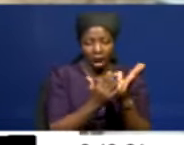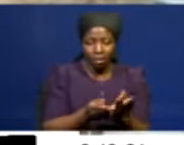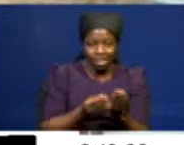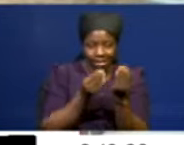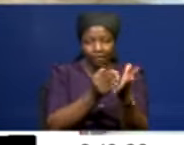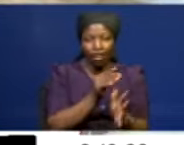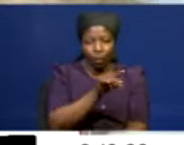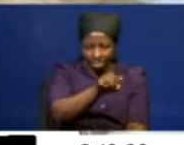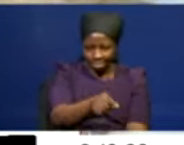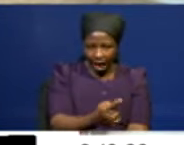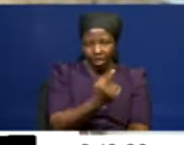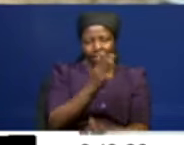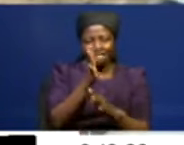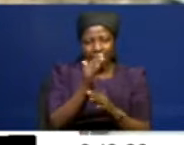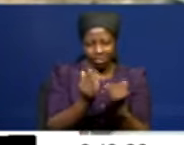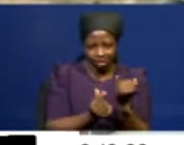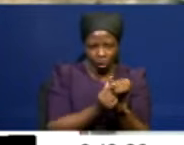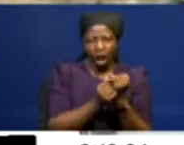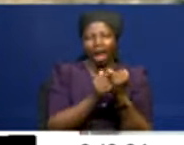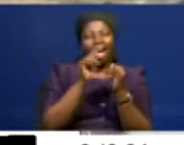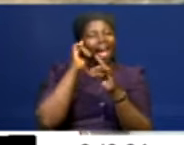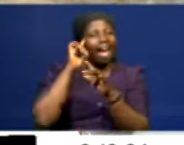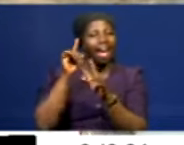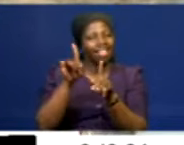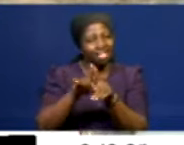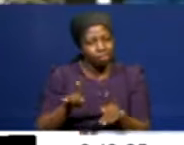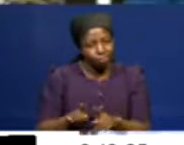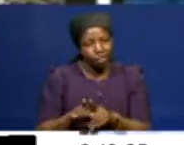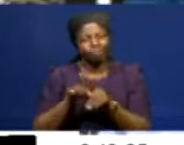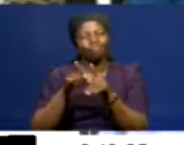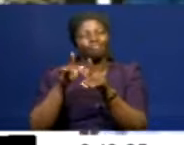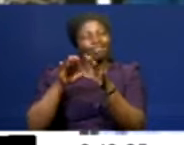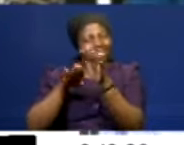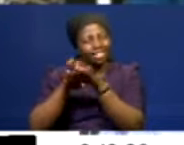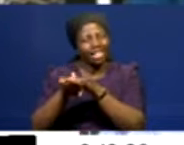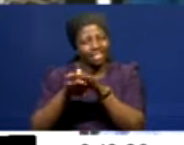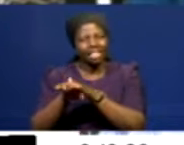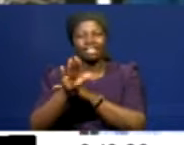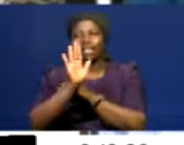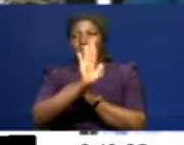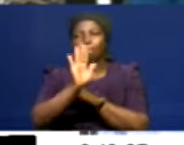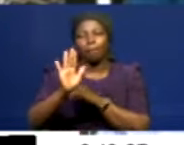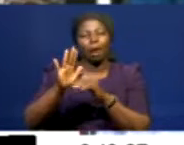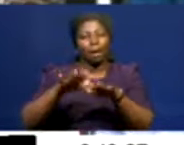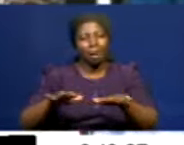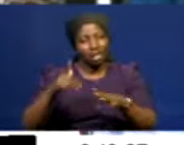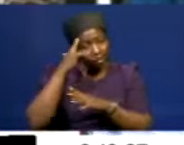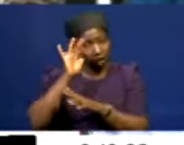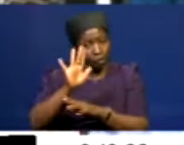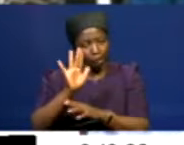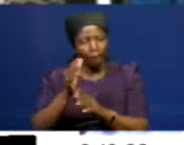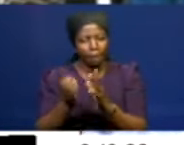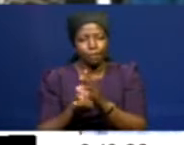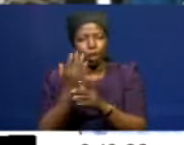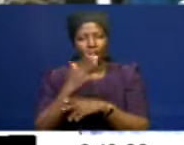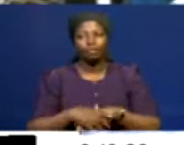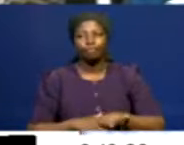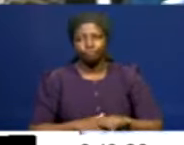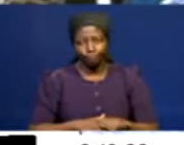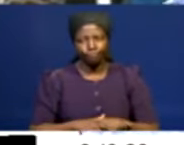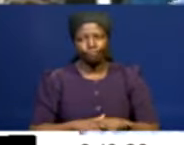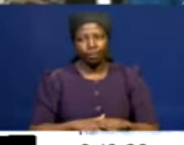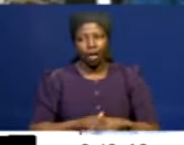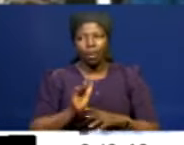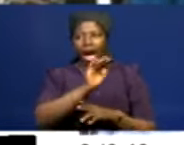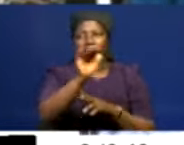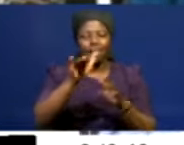1,000 fingerlings in addition to accessing the market for their products. And this is what brings me to the point of urging our farmers, those who